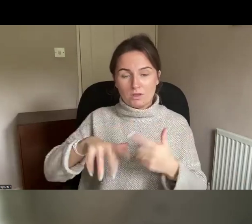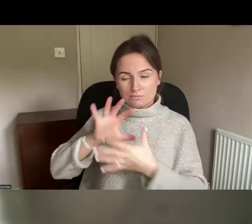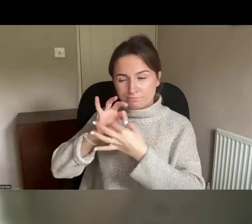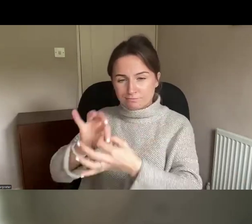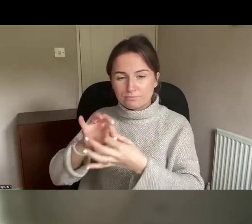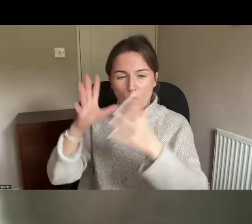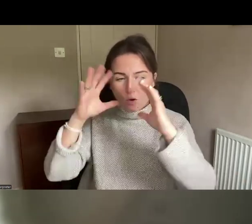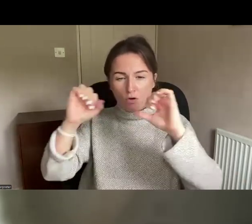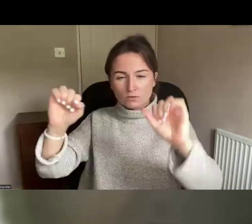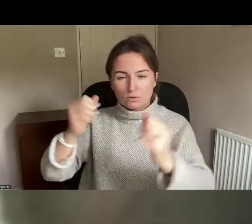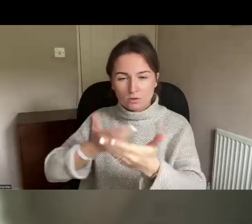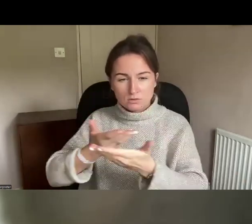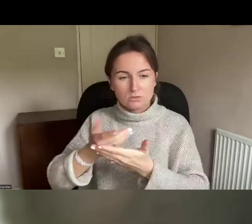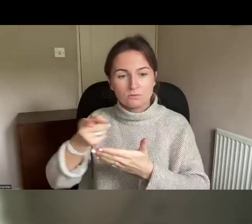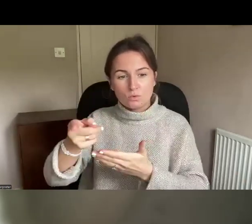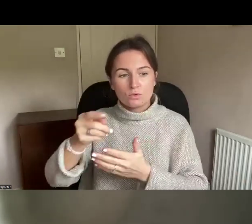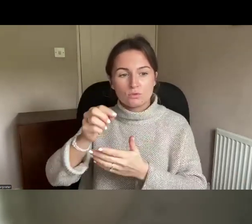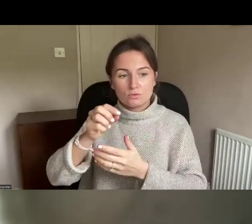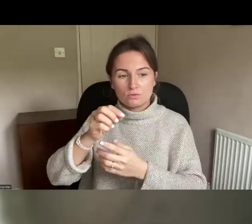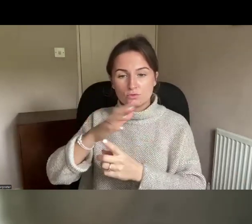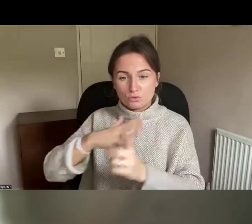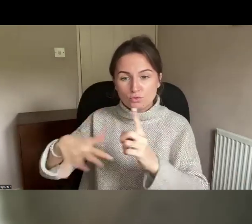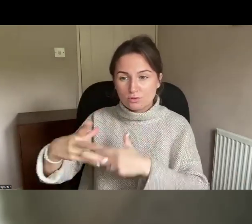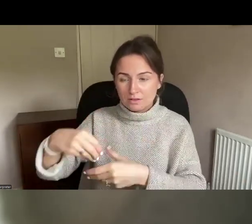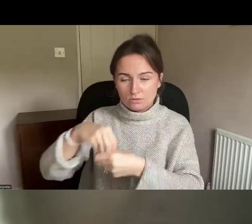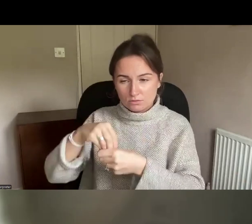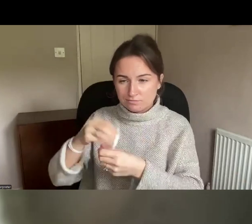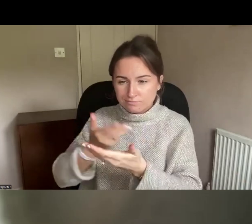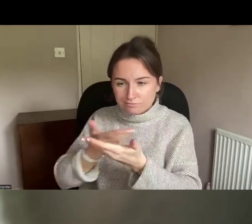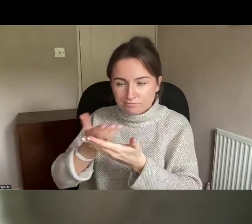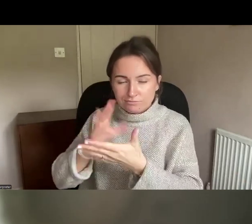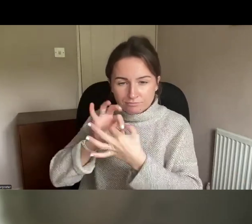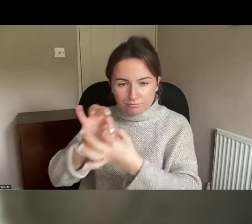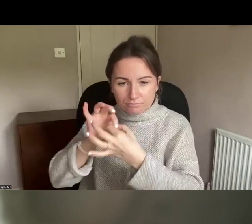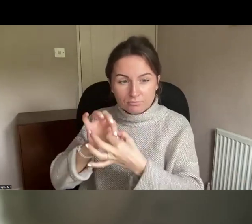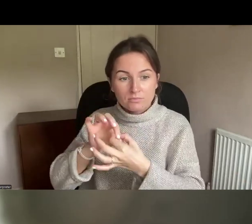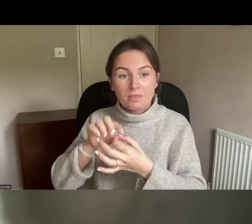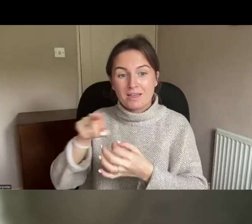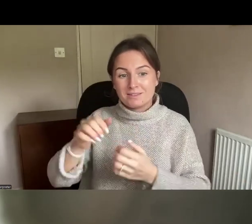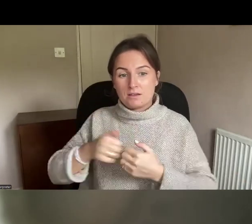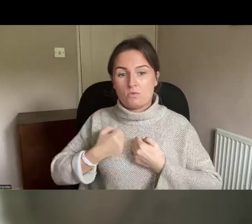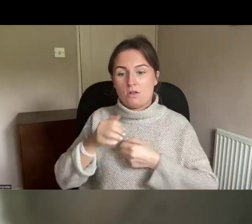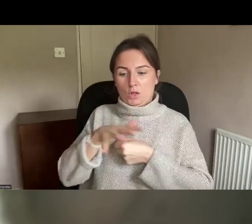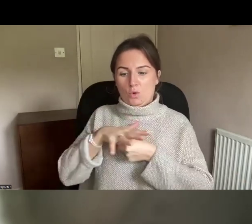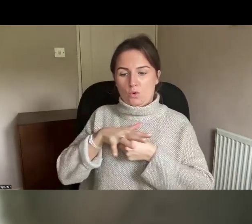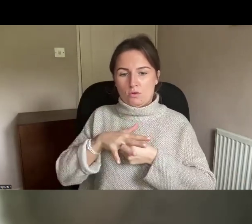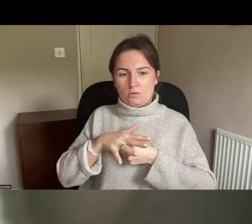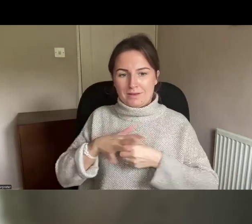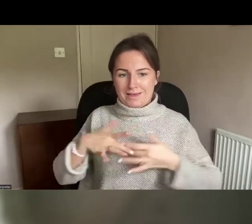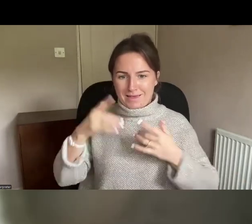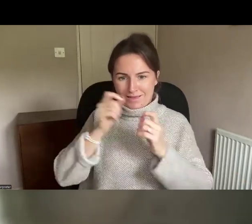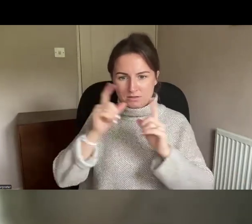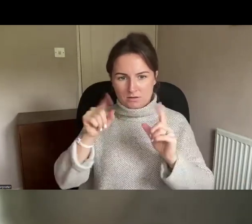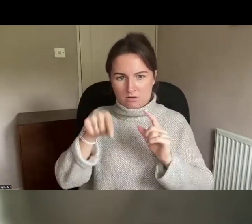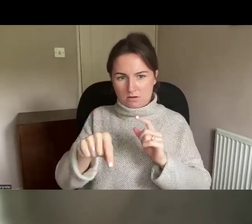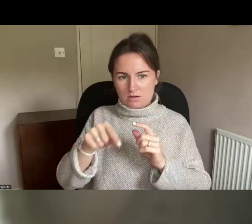Social Inclusion, or you might hear me call them Oxy, and their local insight platform is the platform we are using to showcase